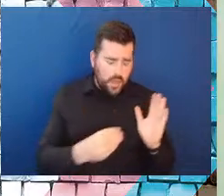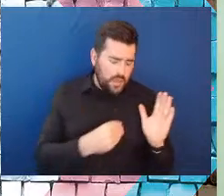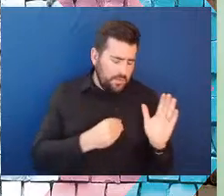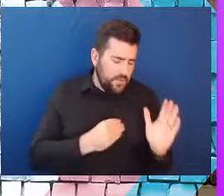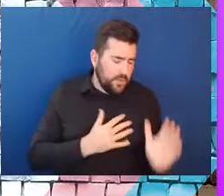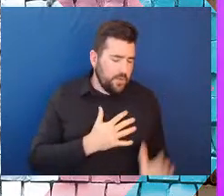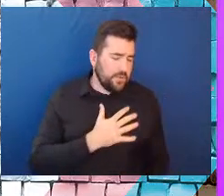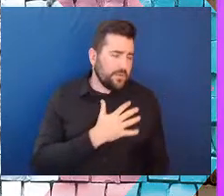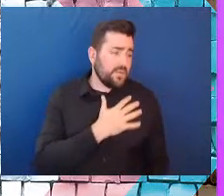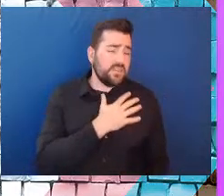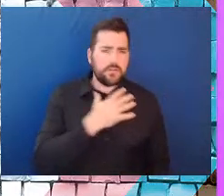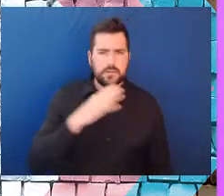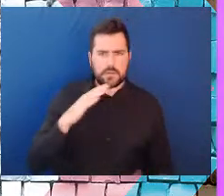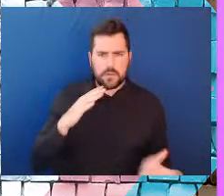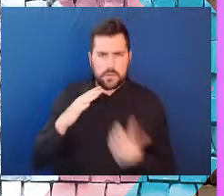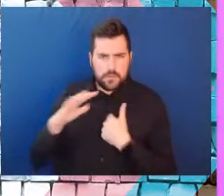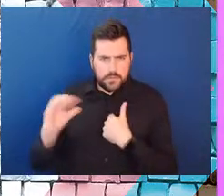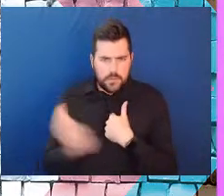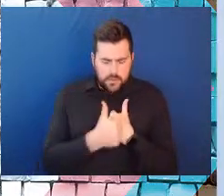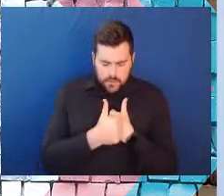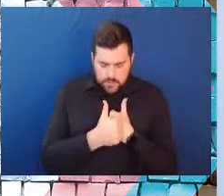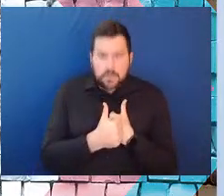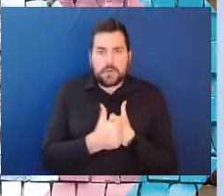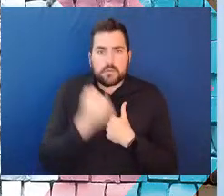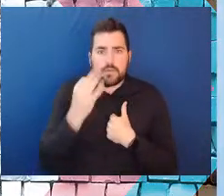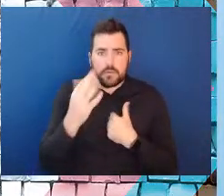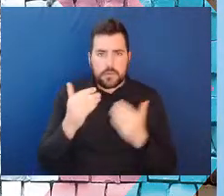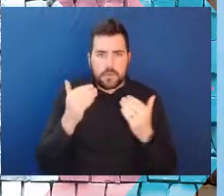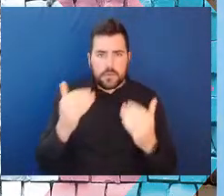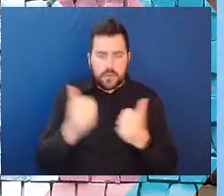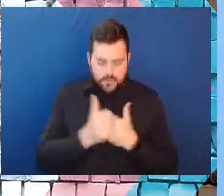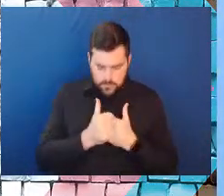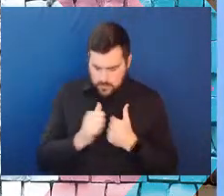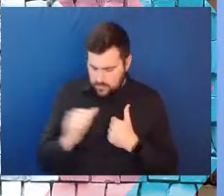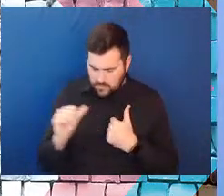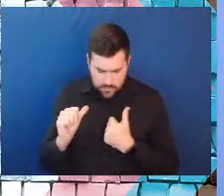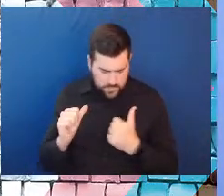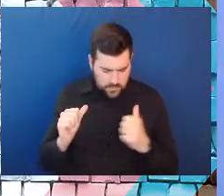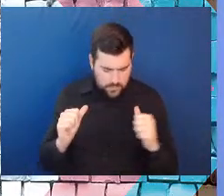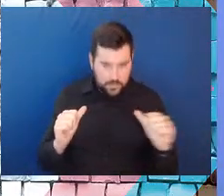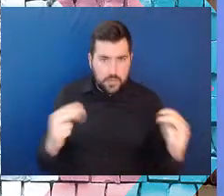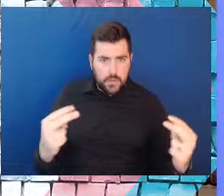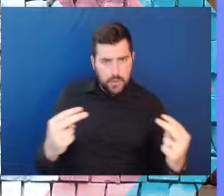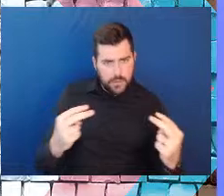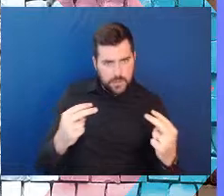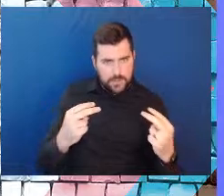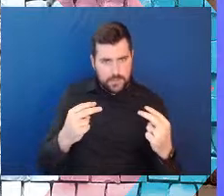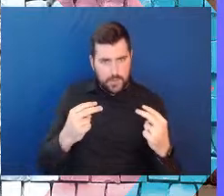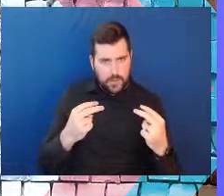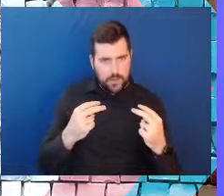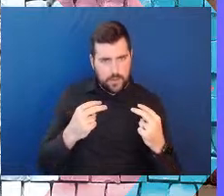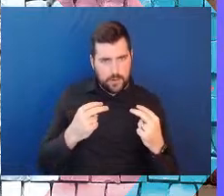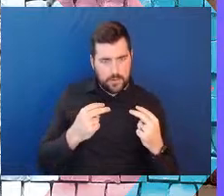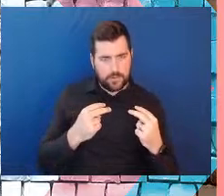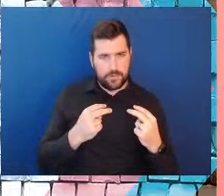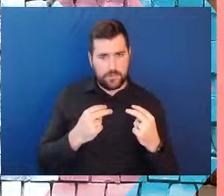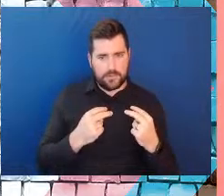love. I'm hot on the outside, but if you see inside, inside,